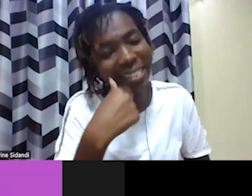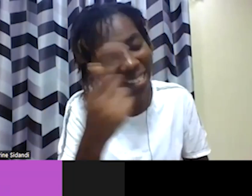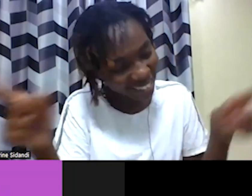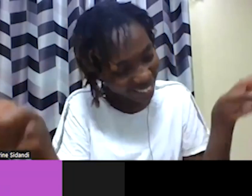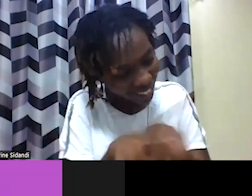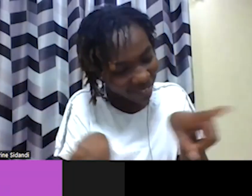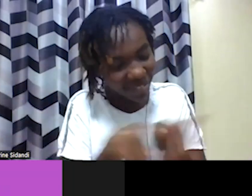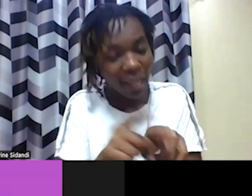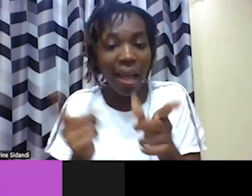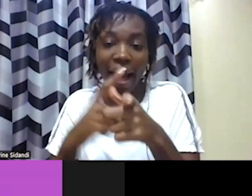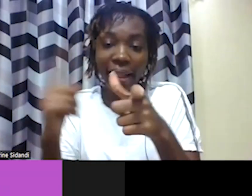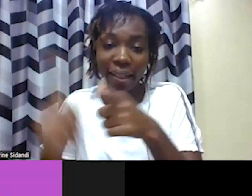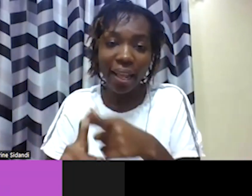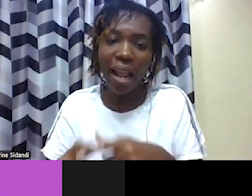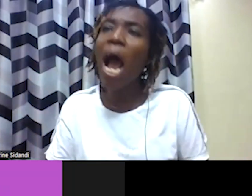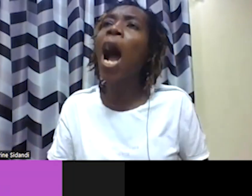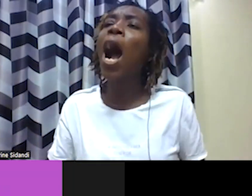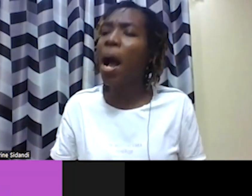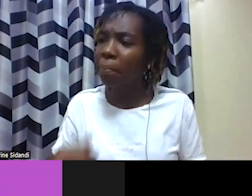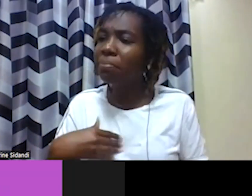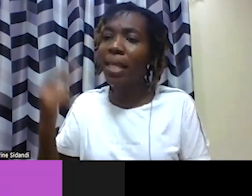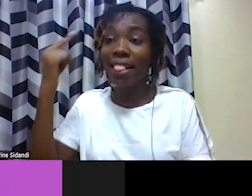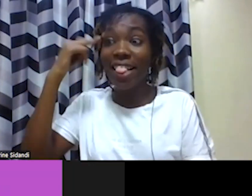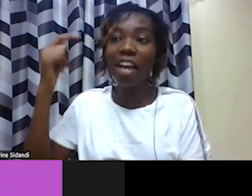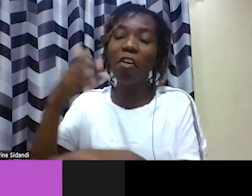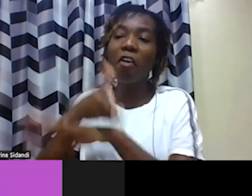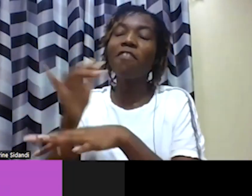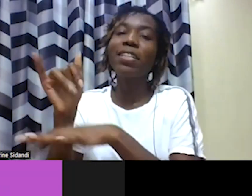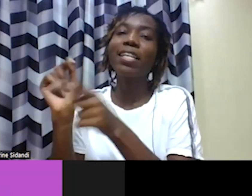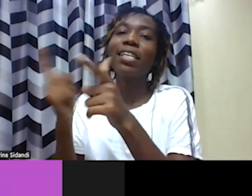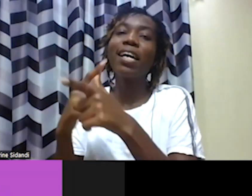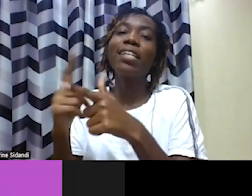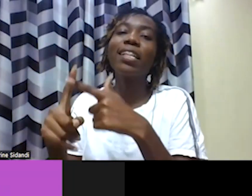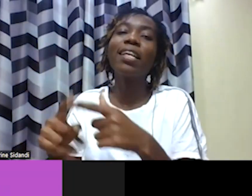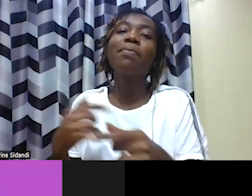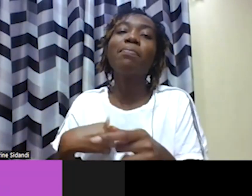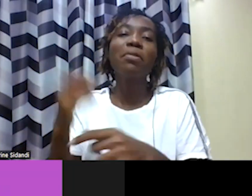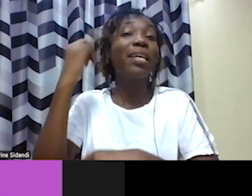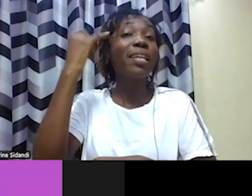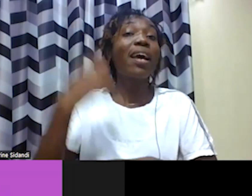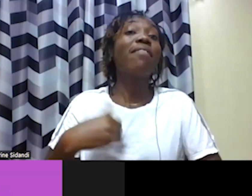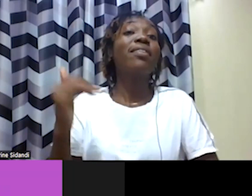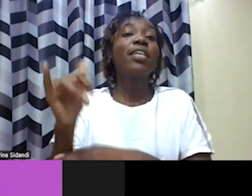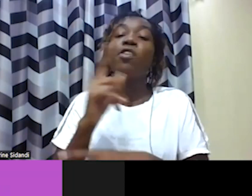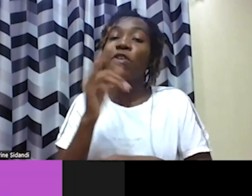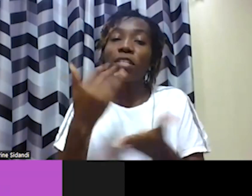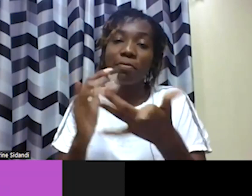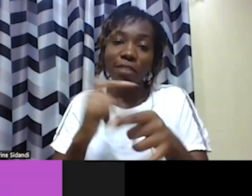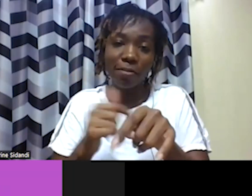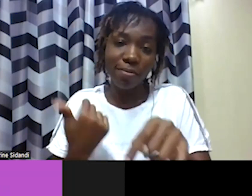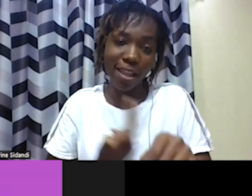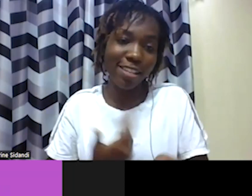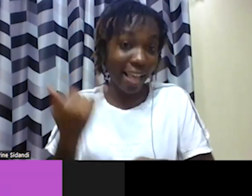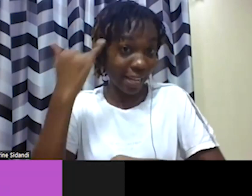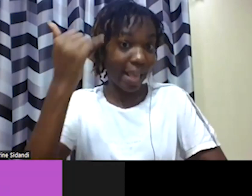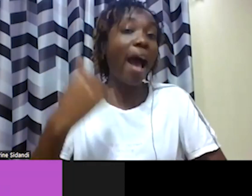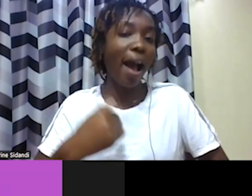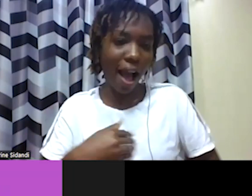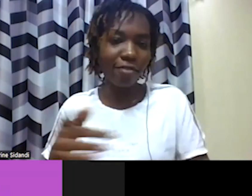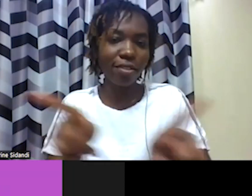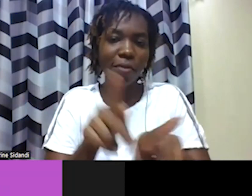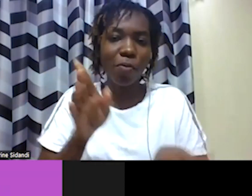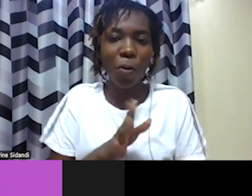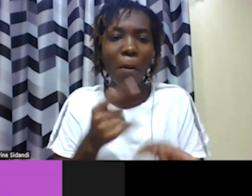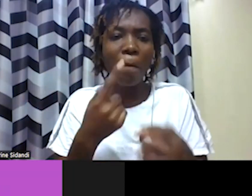exactly and say, I thought over it, and it is. So sometimes we have the ideas as women. What we